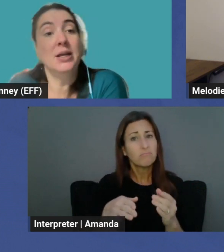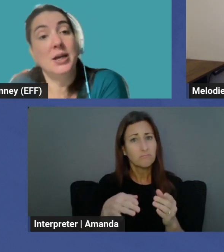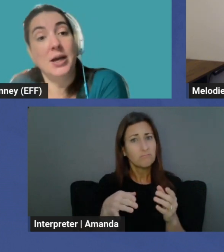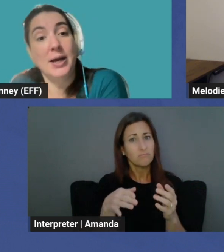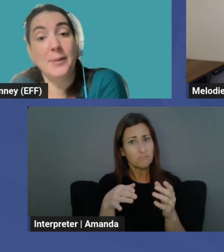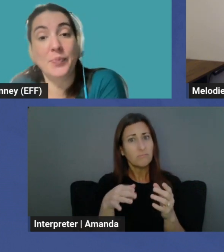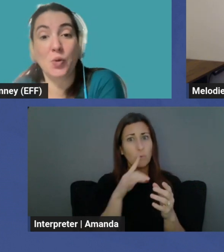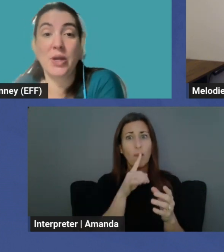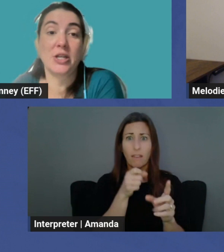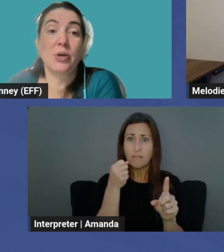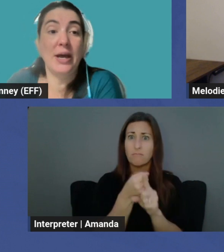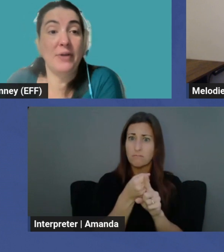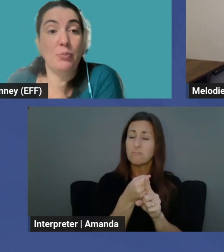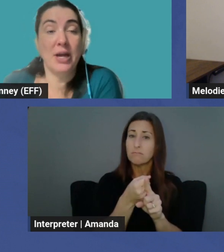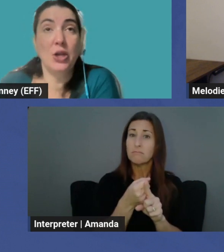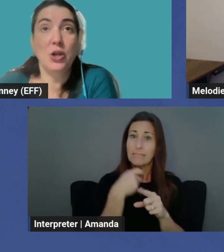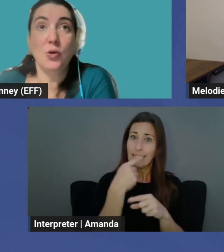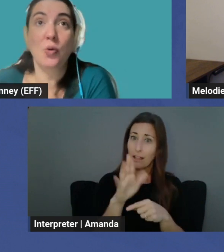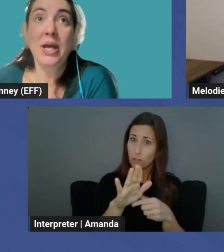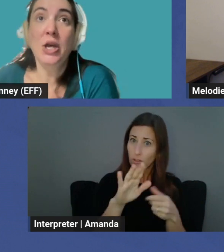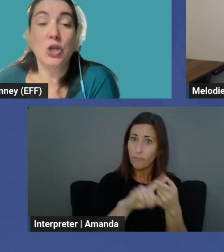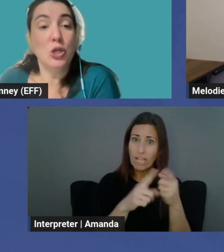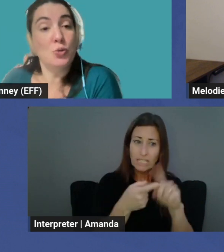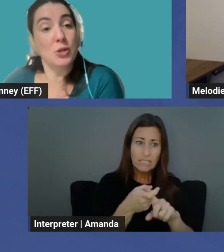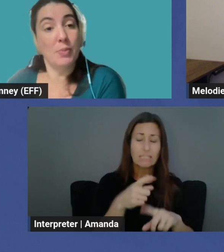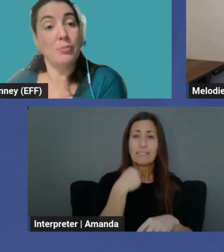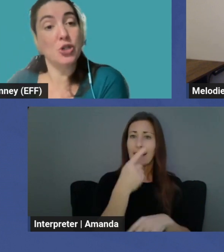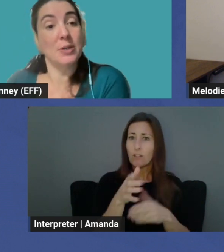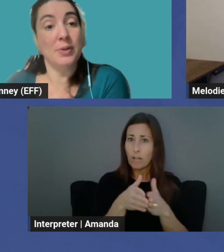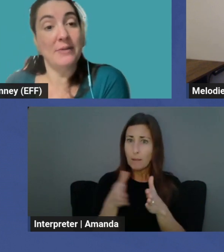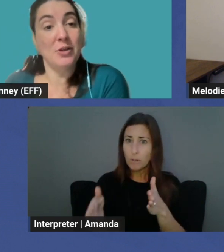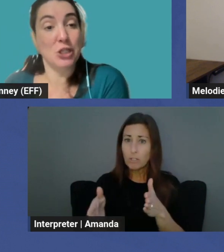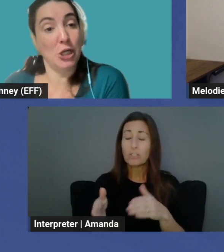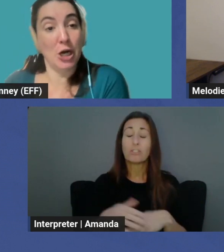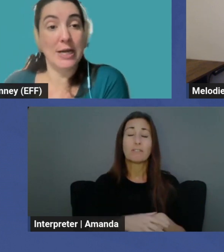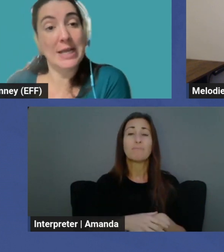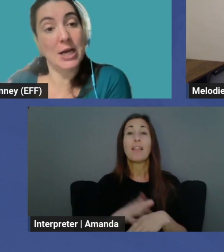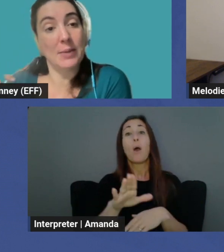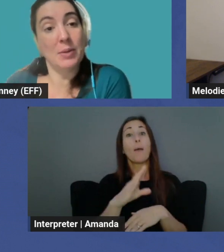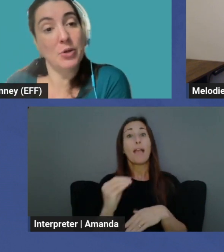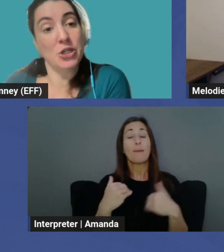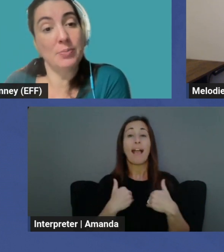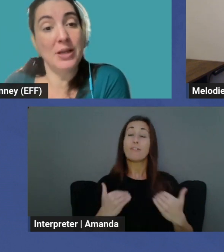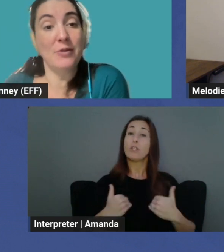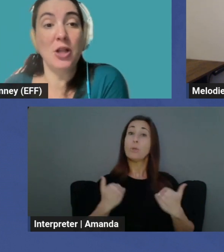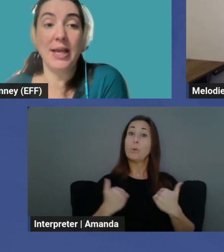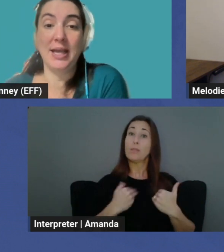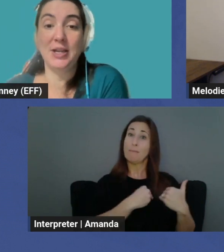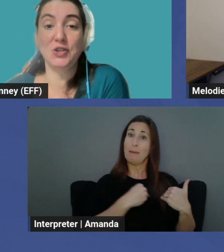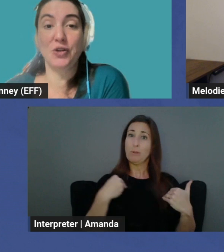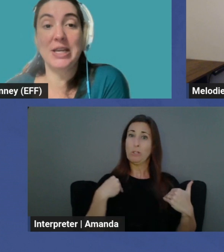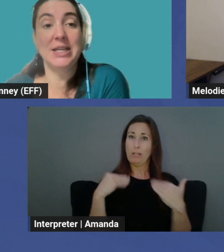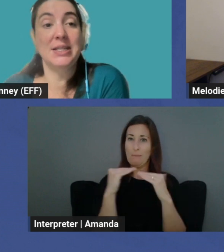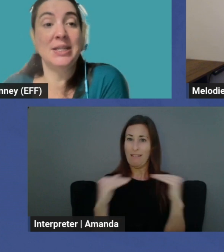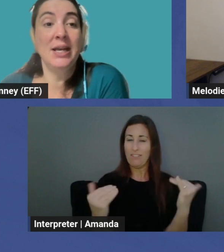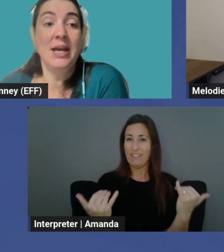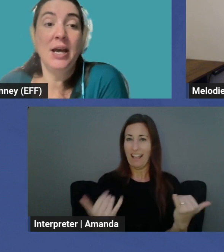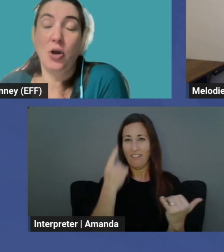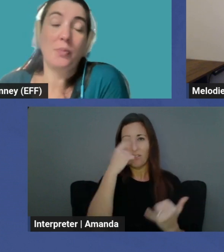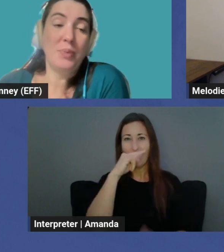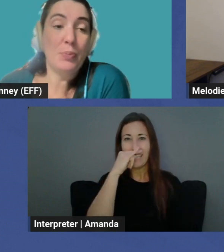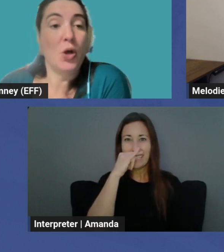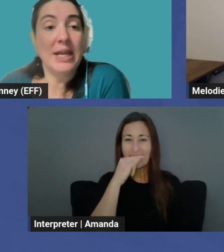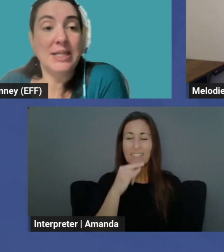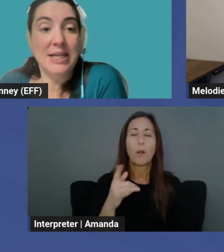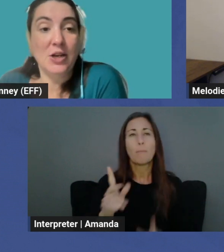friends. We also have a brand new youth membership level. It's called our Neon membership level, and it's for kids